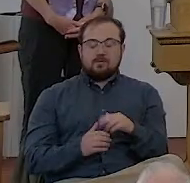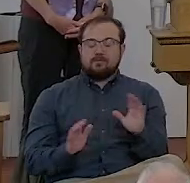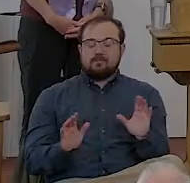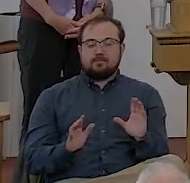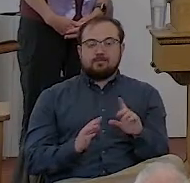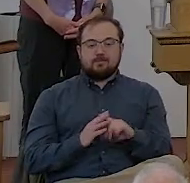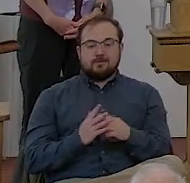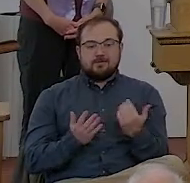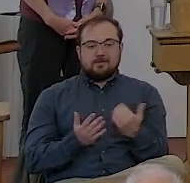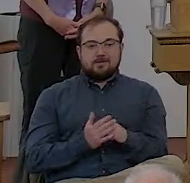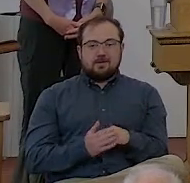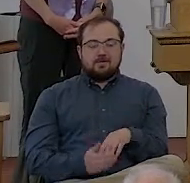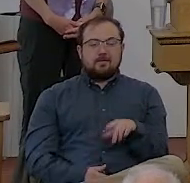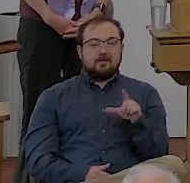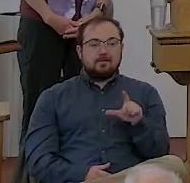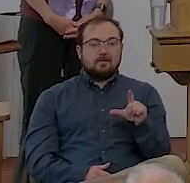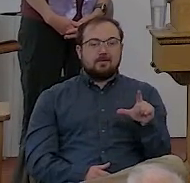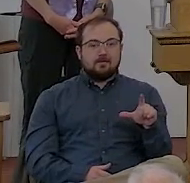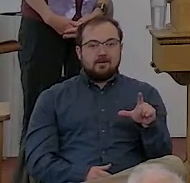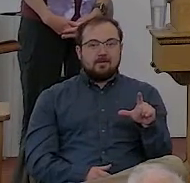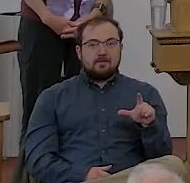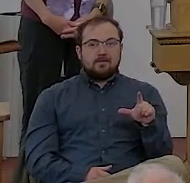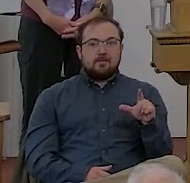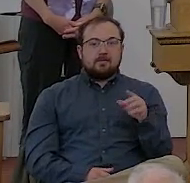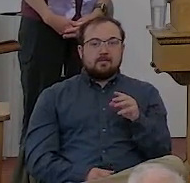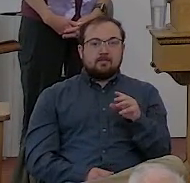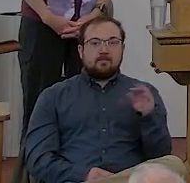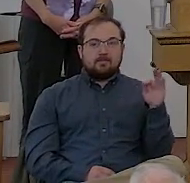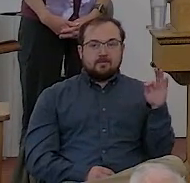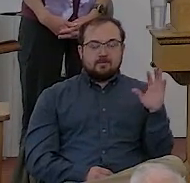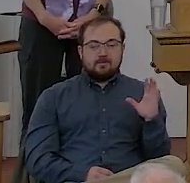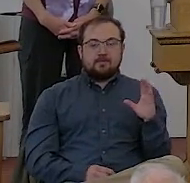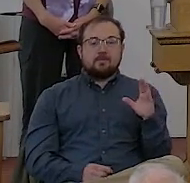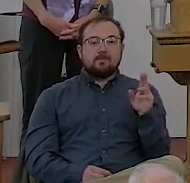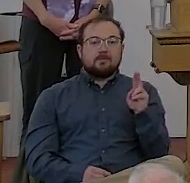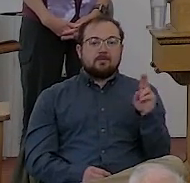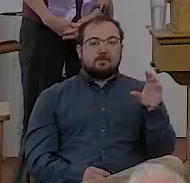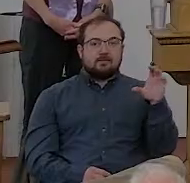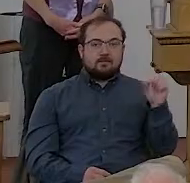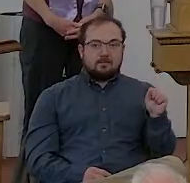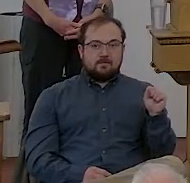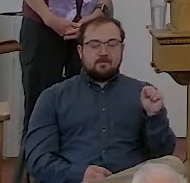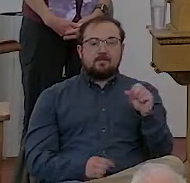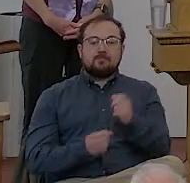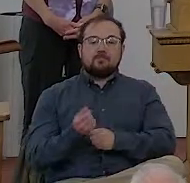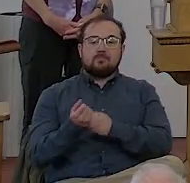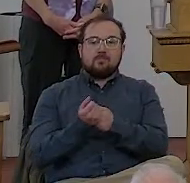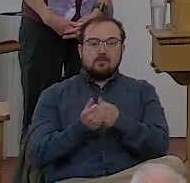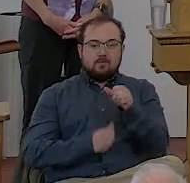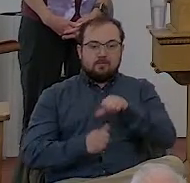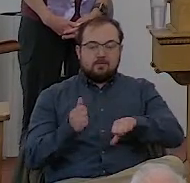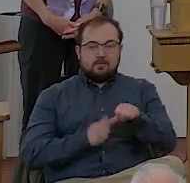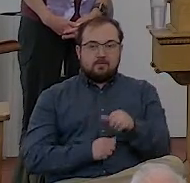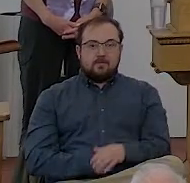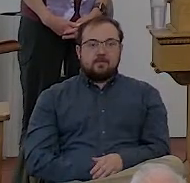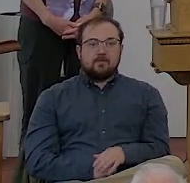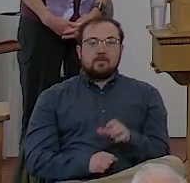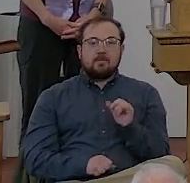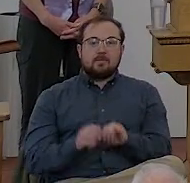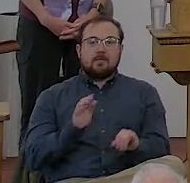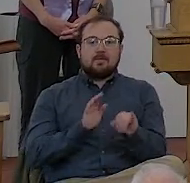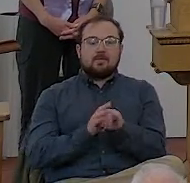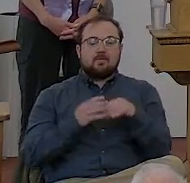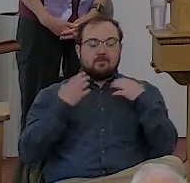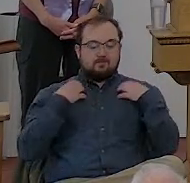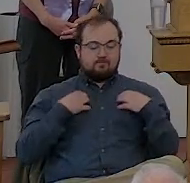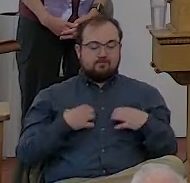again. Lifelines Lay Ministers are members of UUCS who are here to help in times of need. We can be identified by our